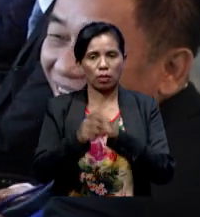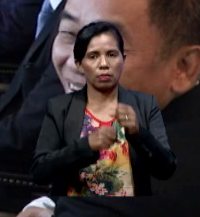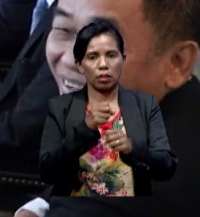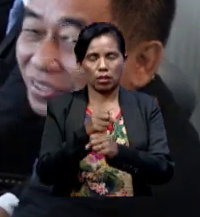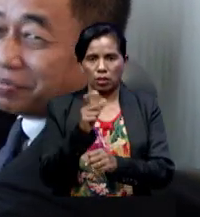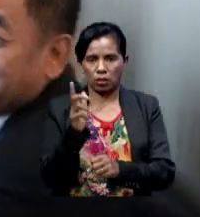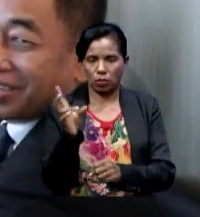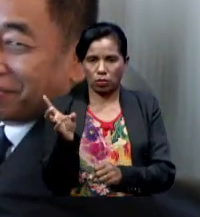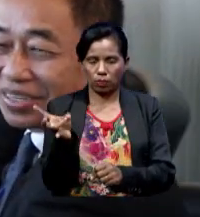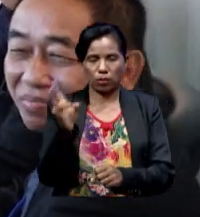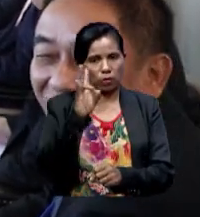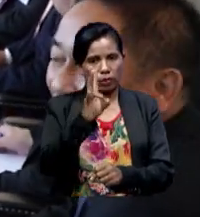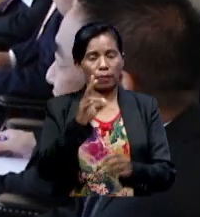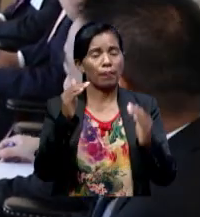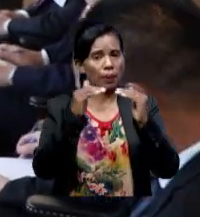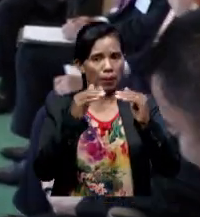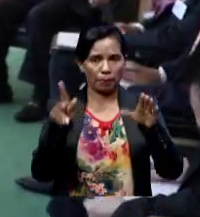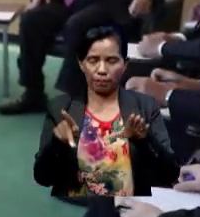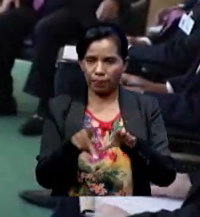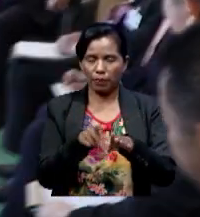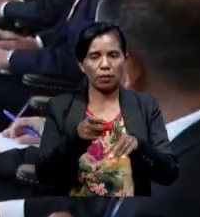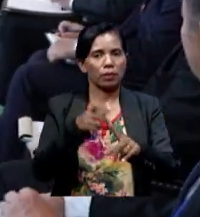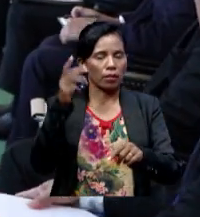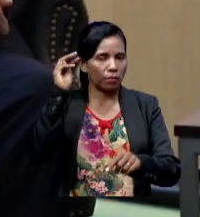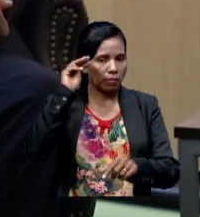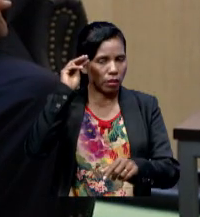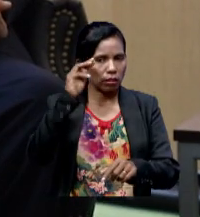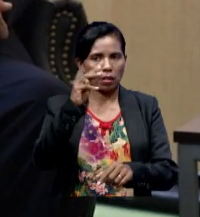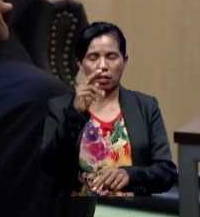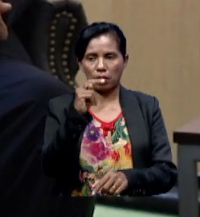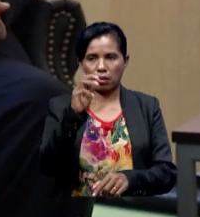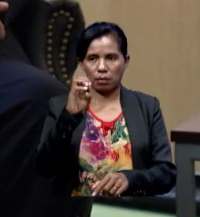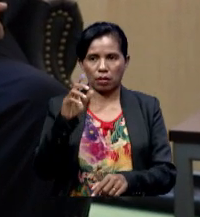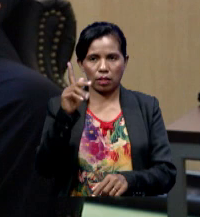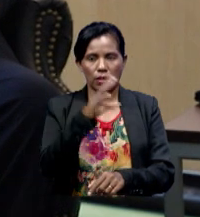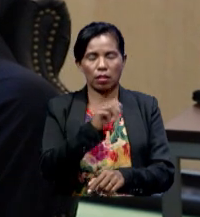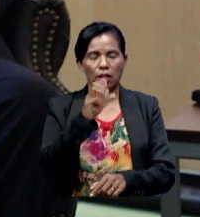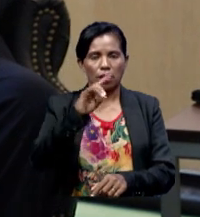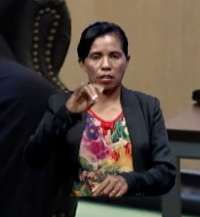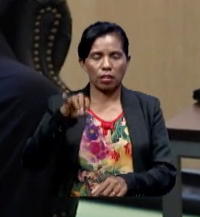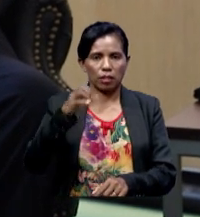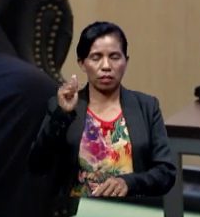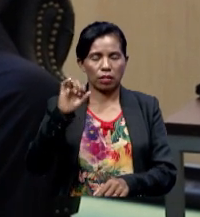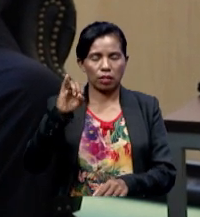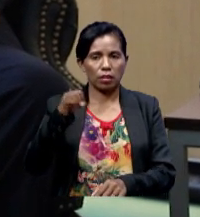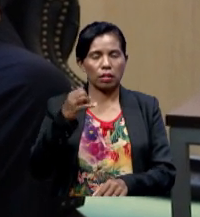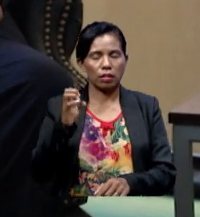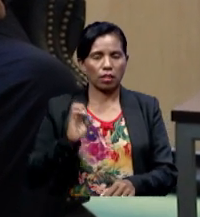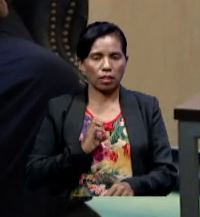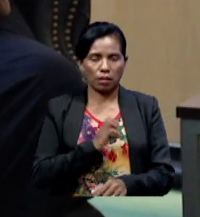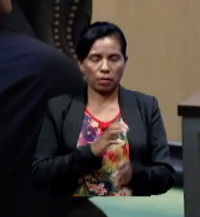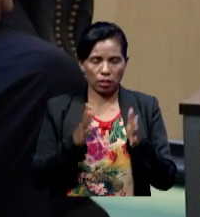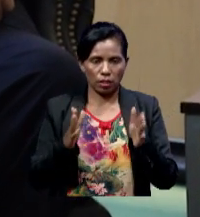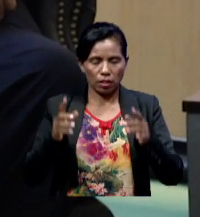resin hitu. Encontro, né, participa o ministro de Negócios Estrangeiros na Cooperação, Adelziza Magno, no embaixador Timor-Leste, ba Nova